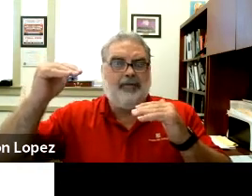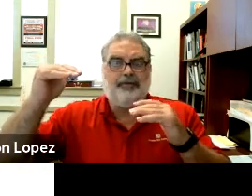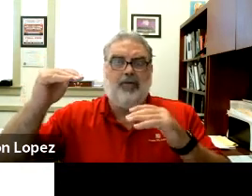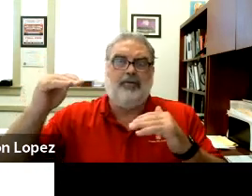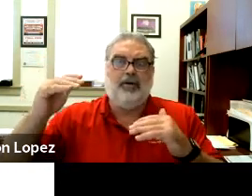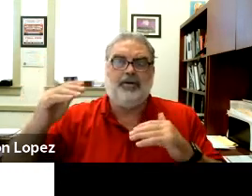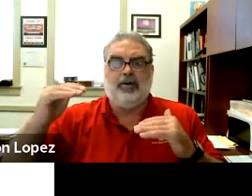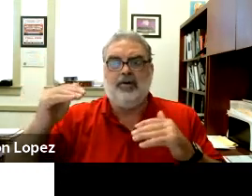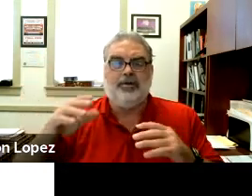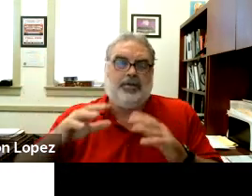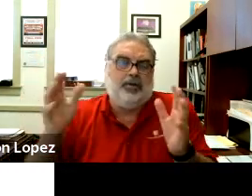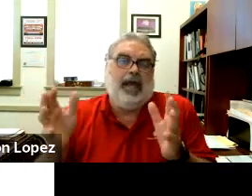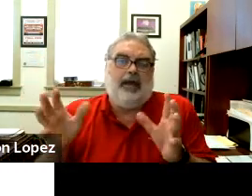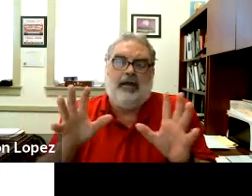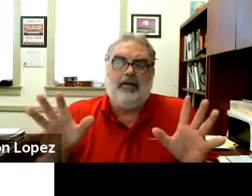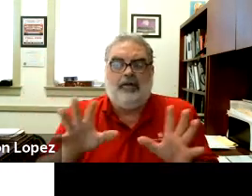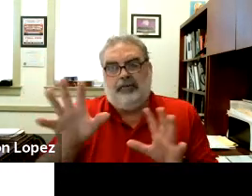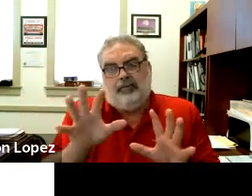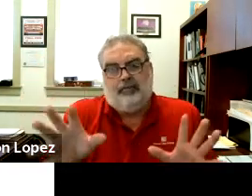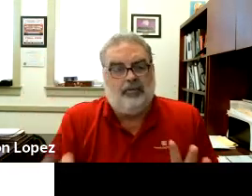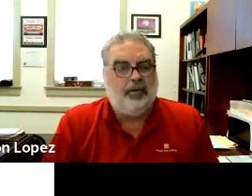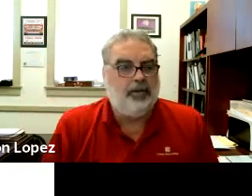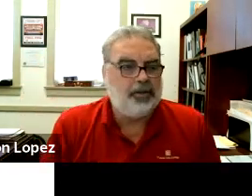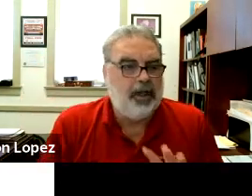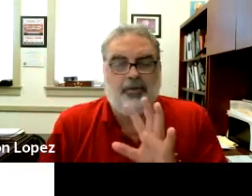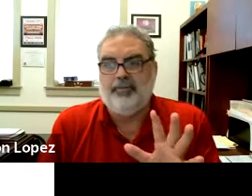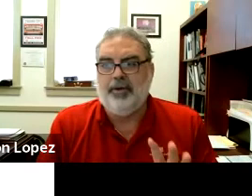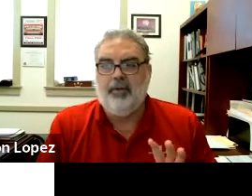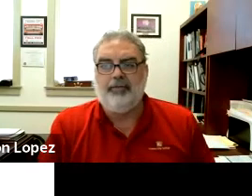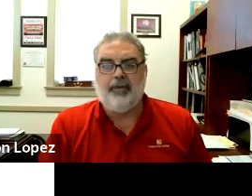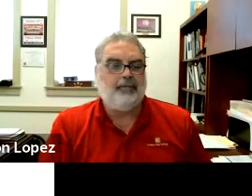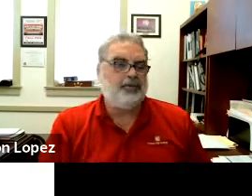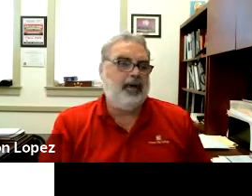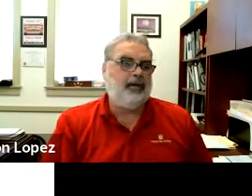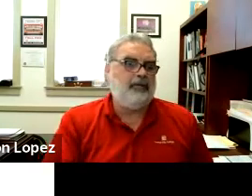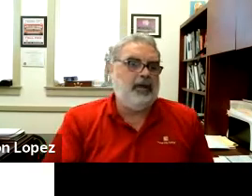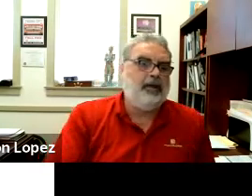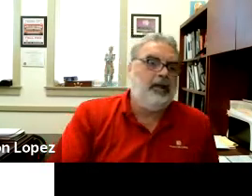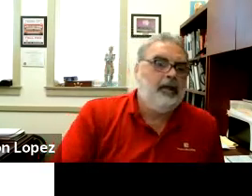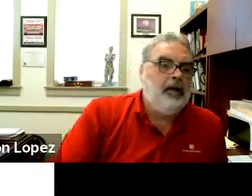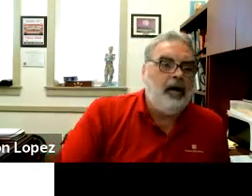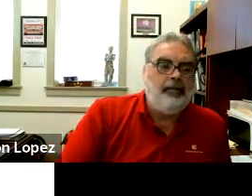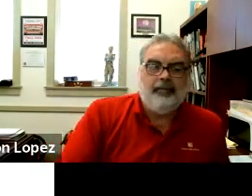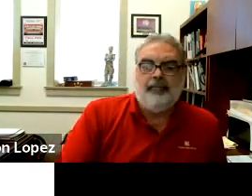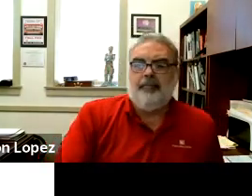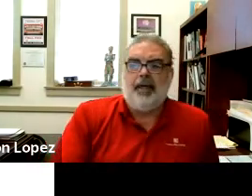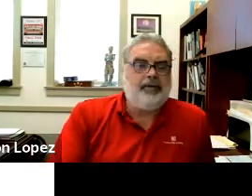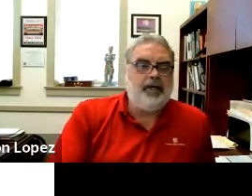as an average for all of our courses. So again, you know, it looks like we're doing pretty well from that perspective, right?